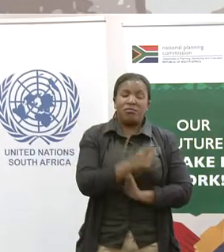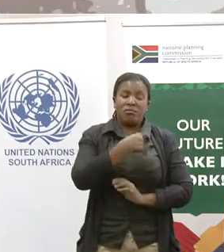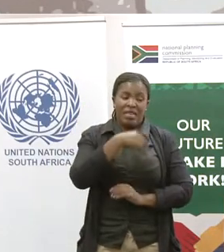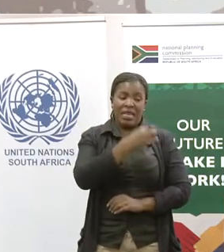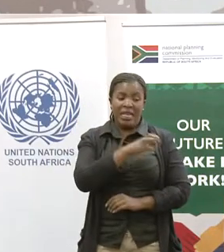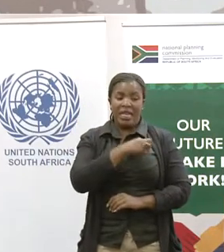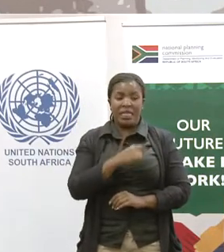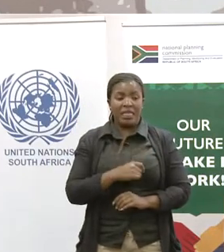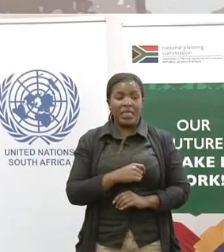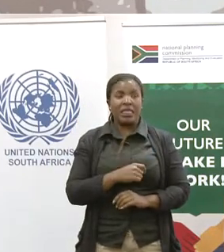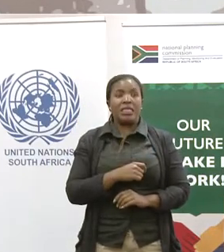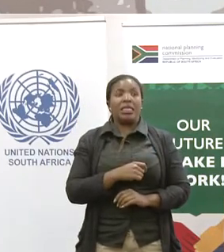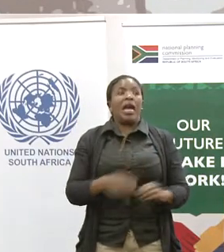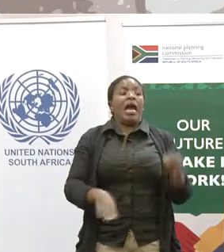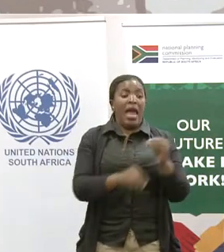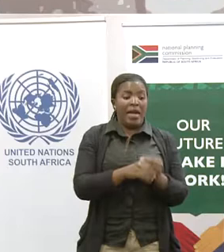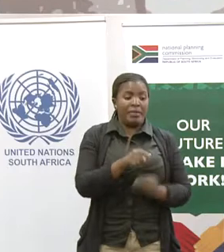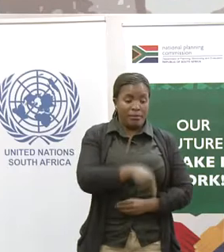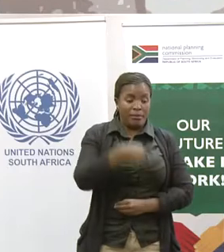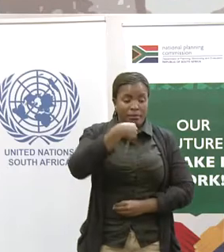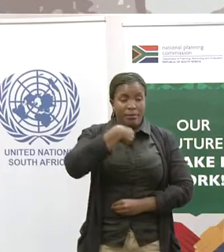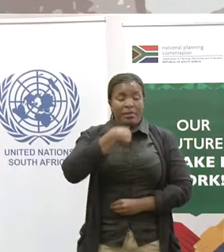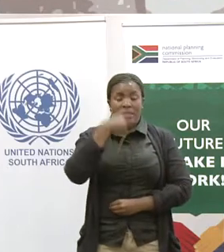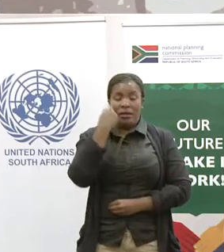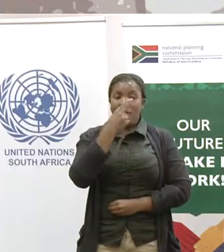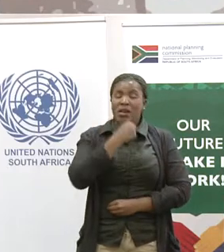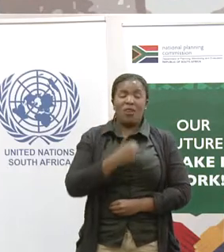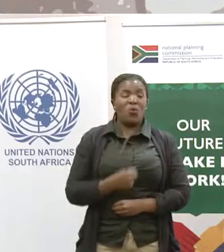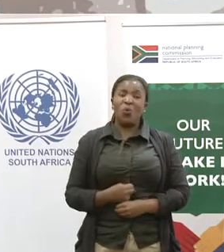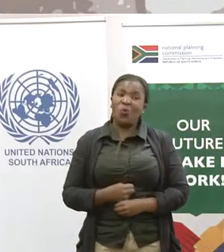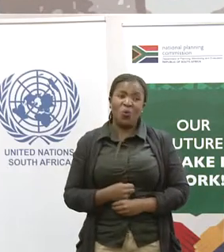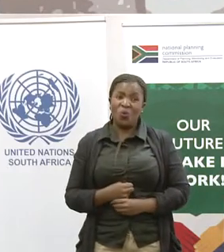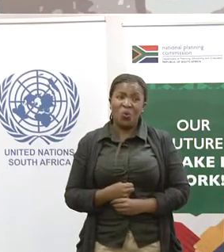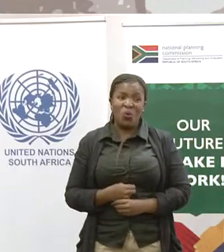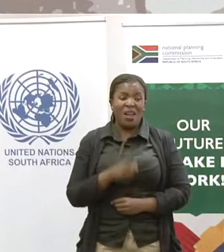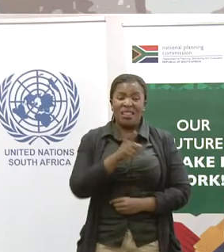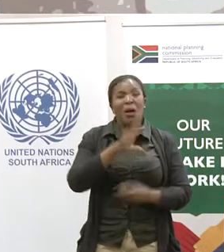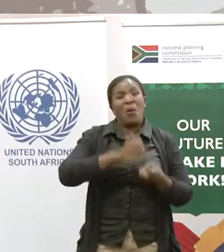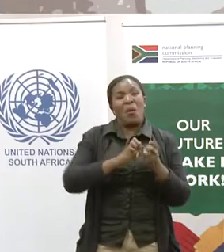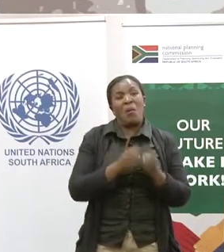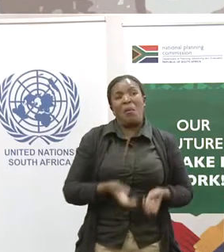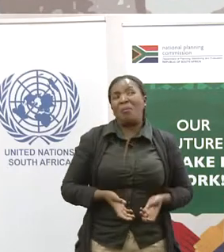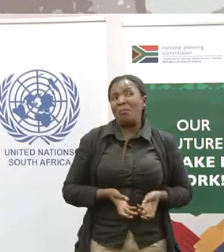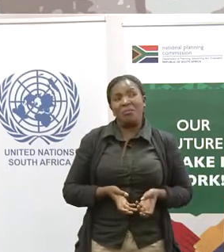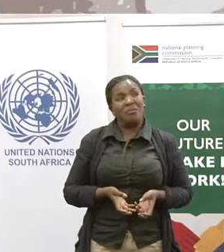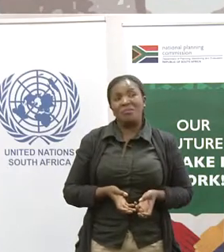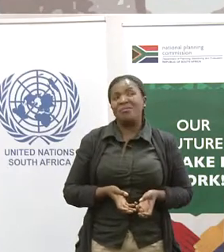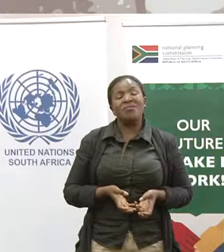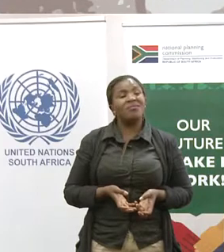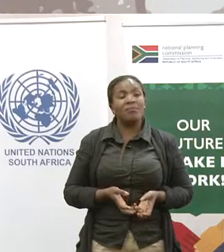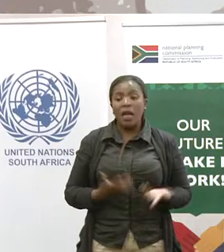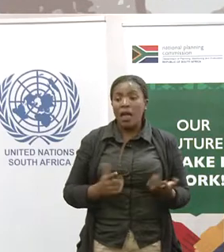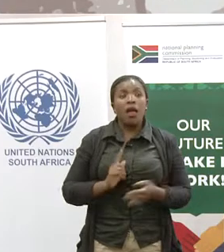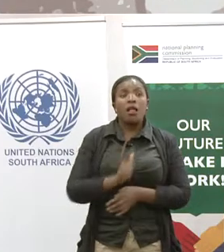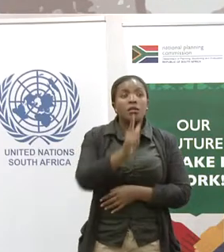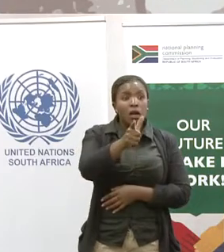that didn't help matters at all. So the problem started. And many years later,